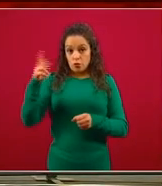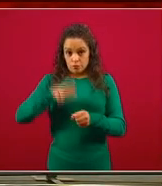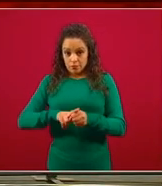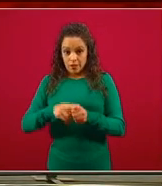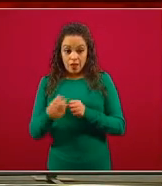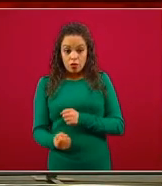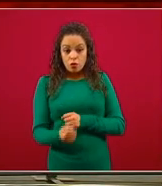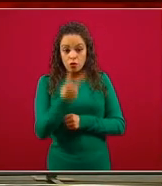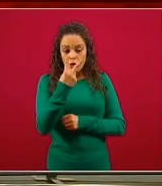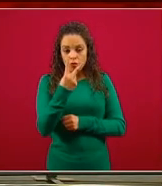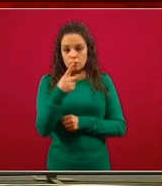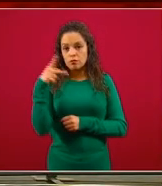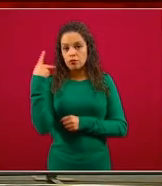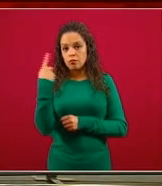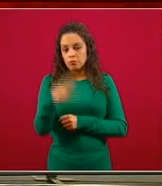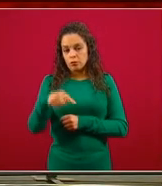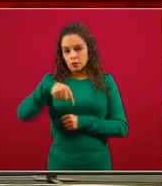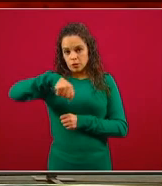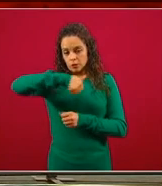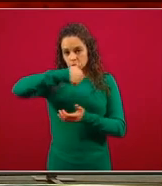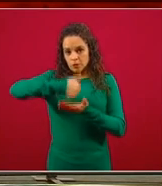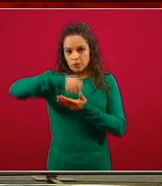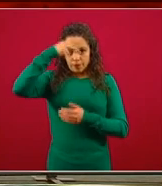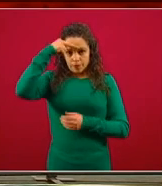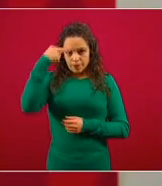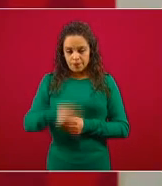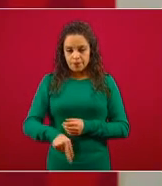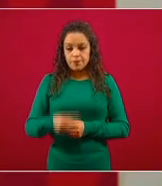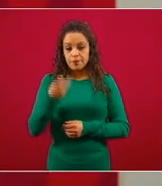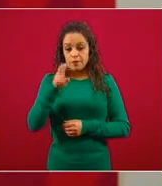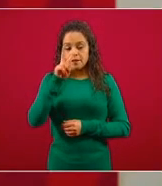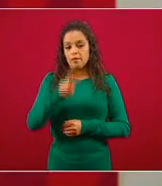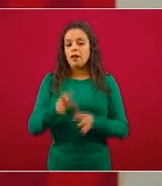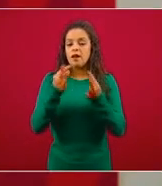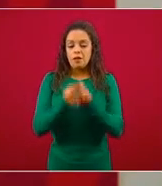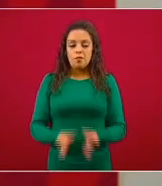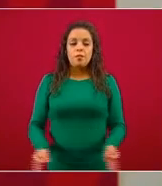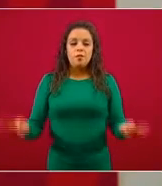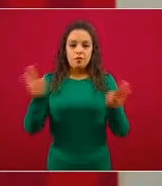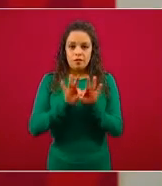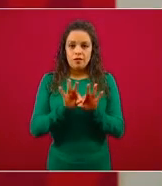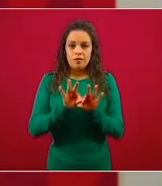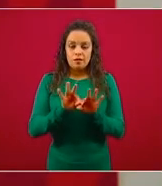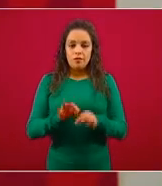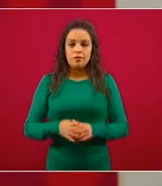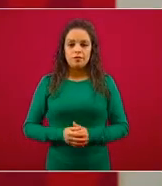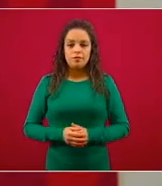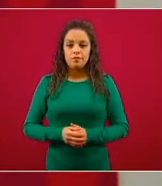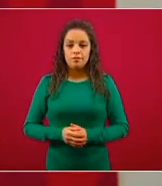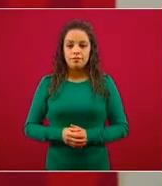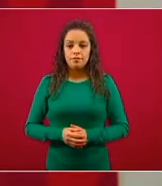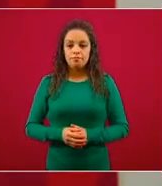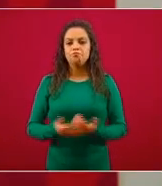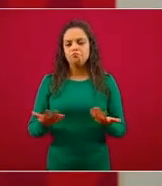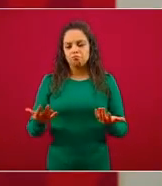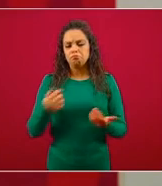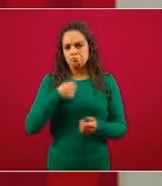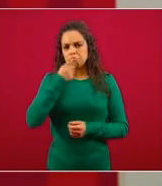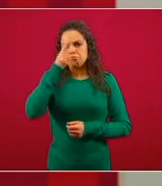5 other hospitals that are available. This is very important because we want people to know that we do